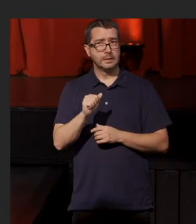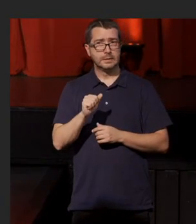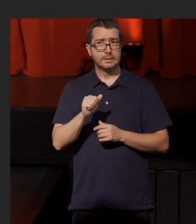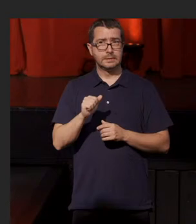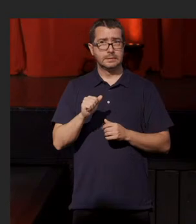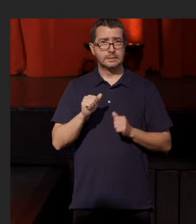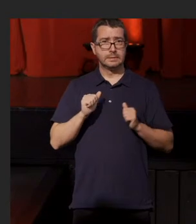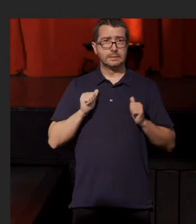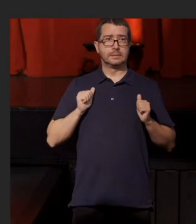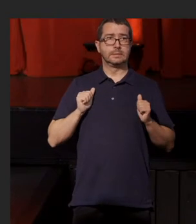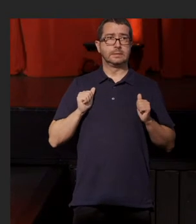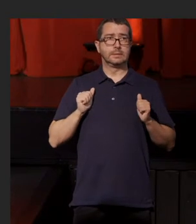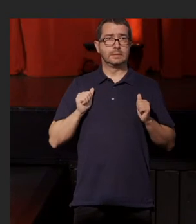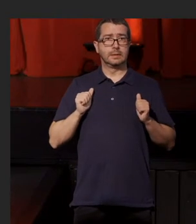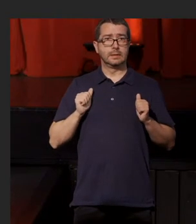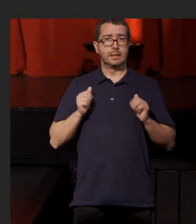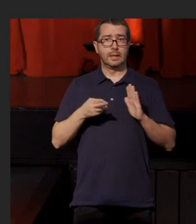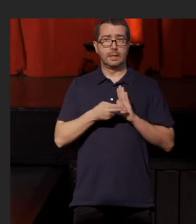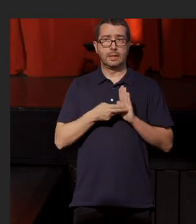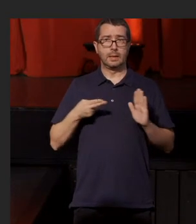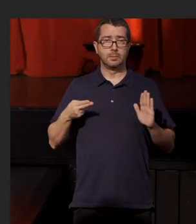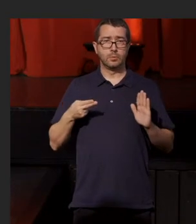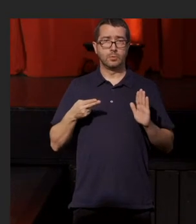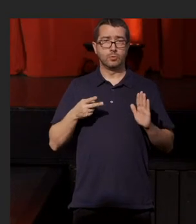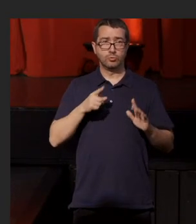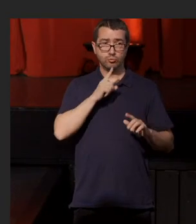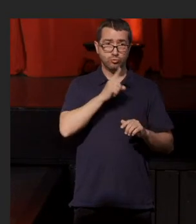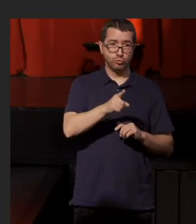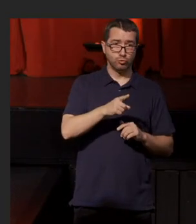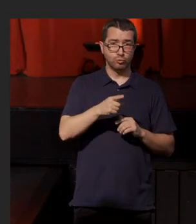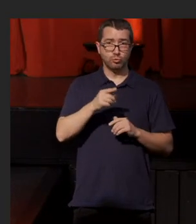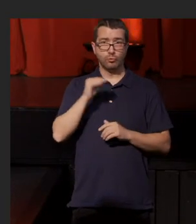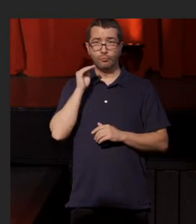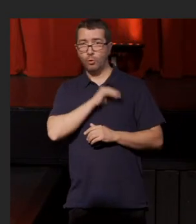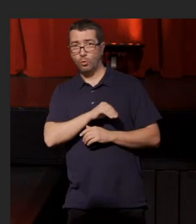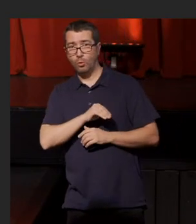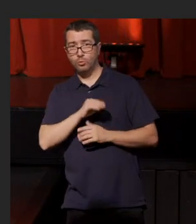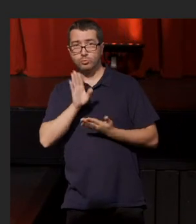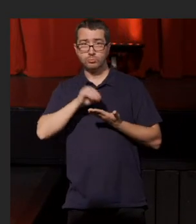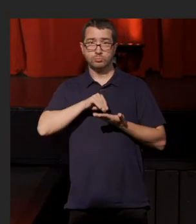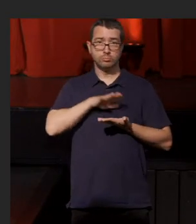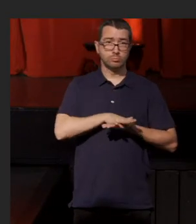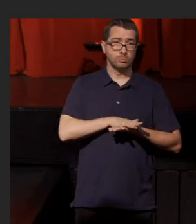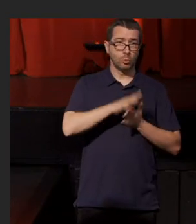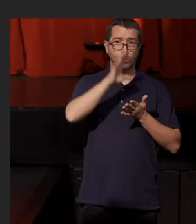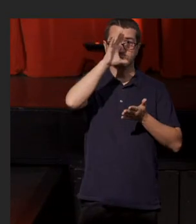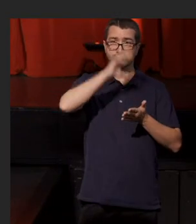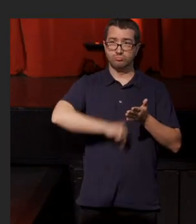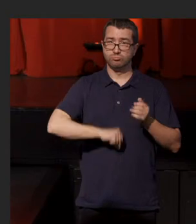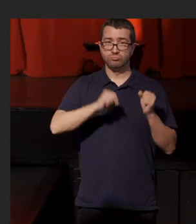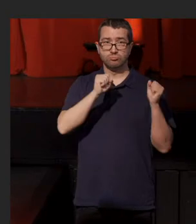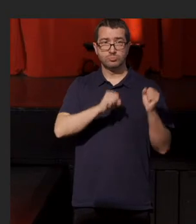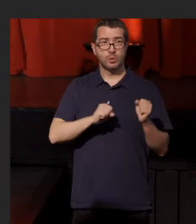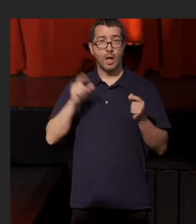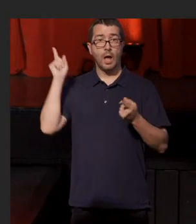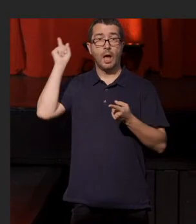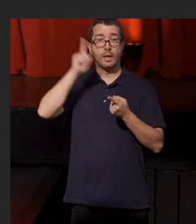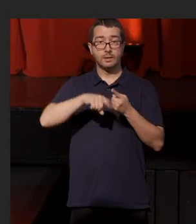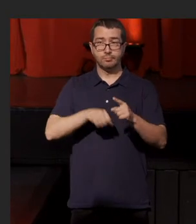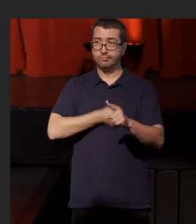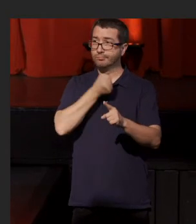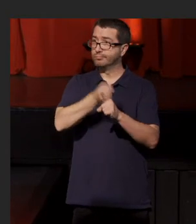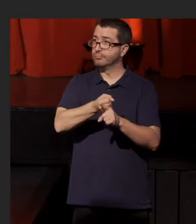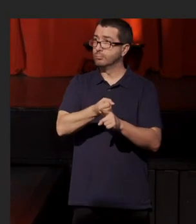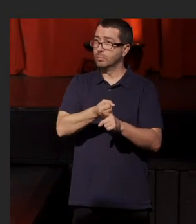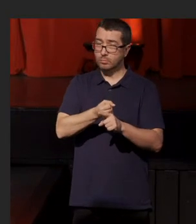label anything as mis or disinformation or to take down anything until the pandemic hit. And then all of a